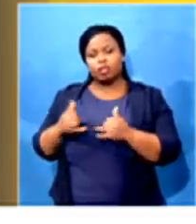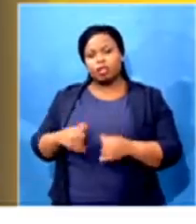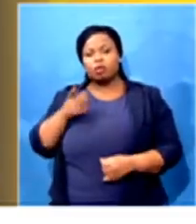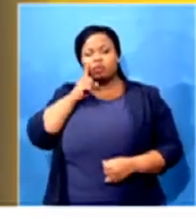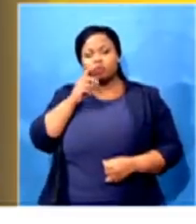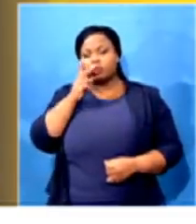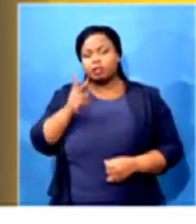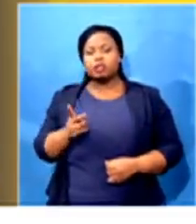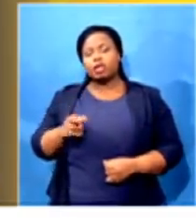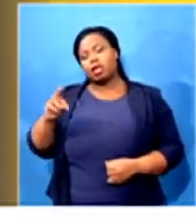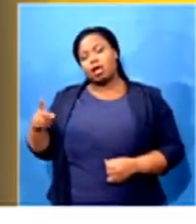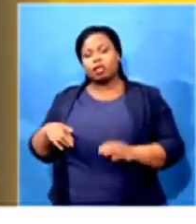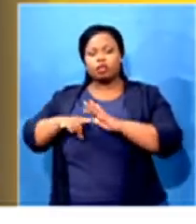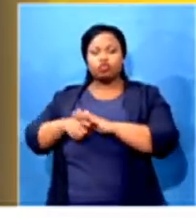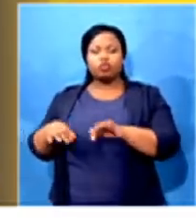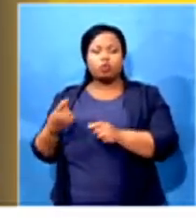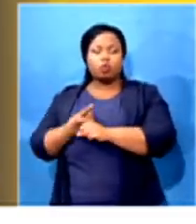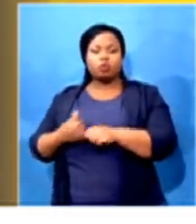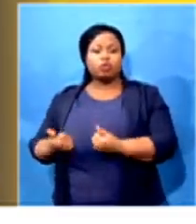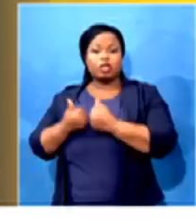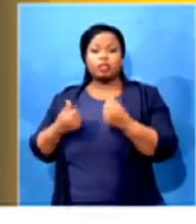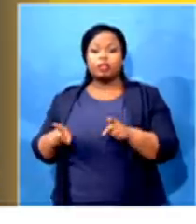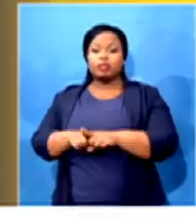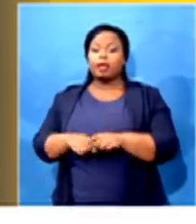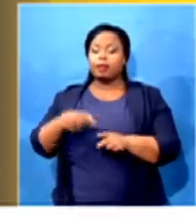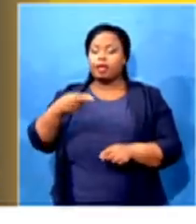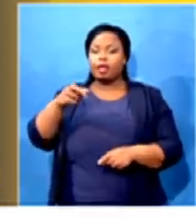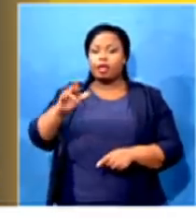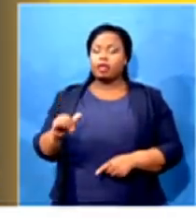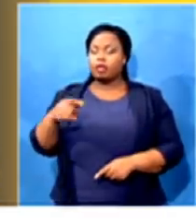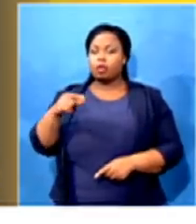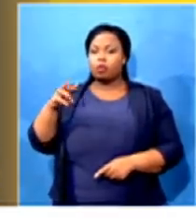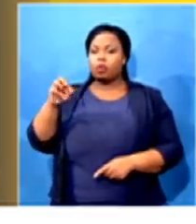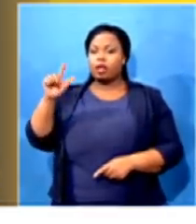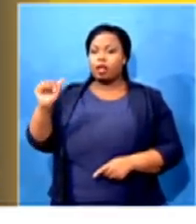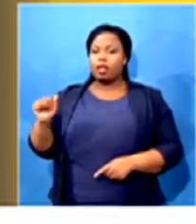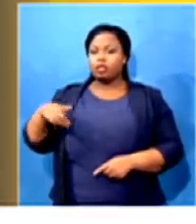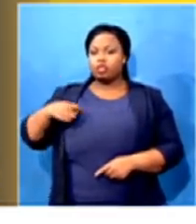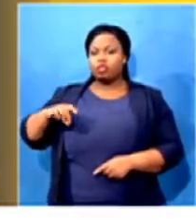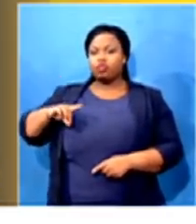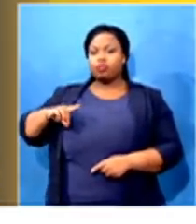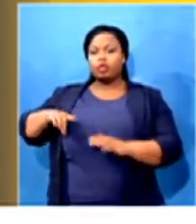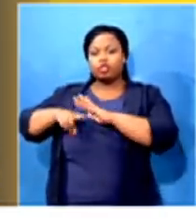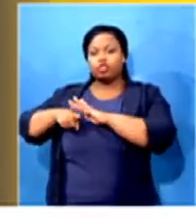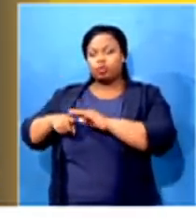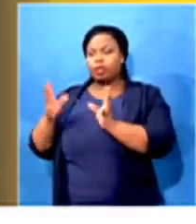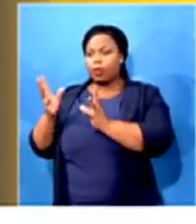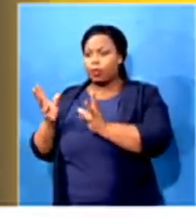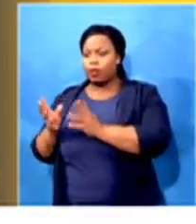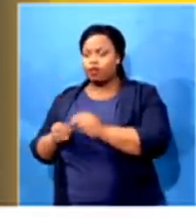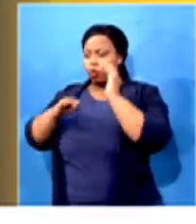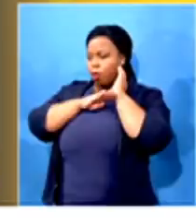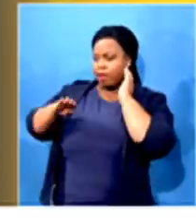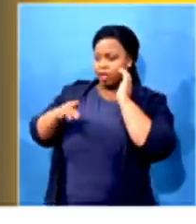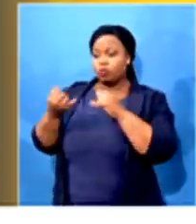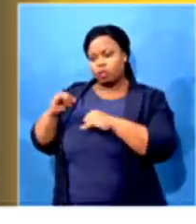other districts that have a challenge. For instance, Herikwala district has less hospital beds than the other areas. We are going to